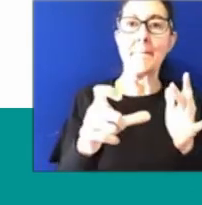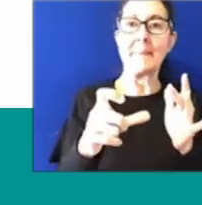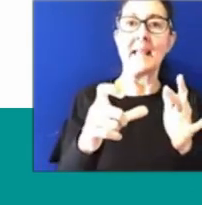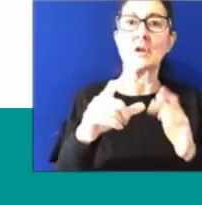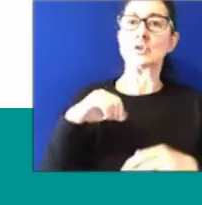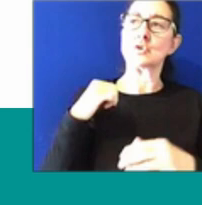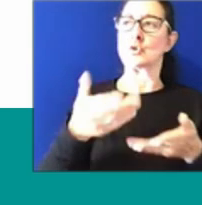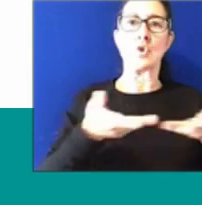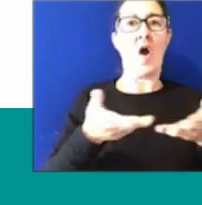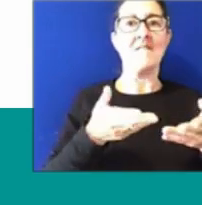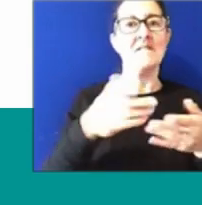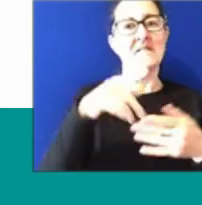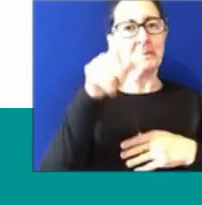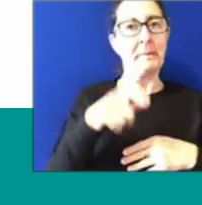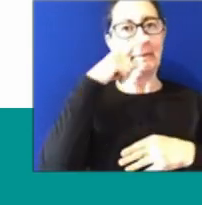I